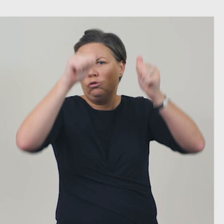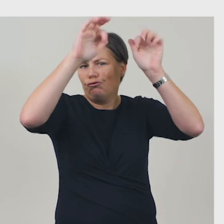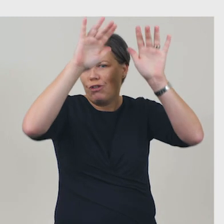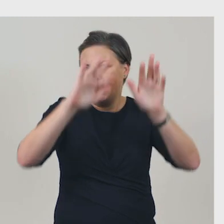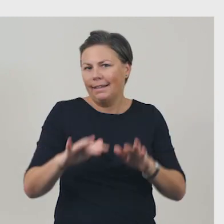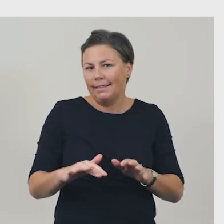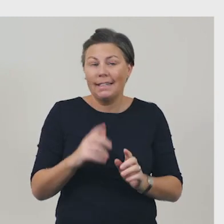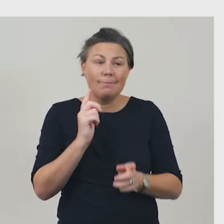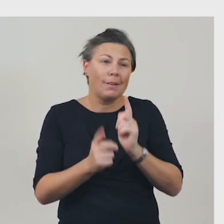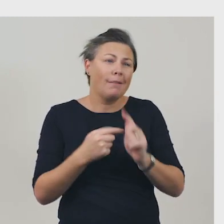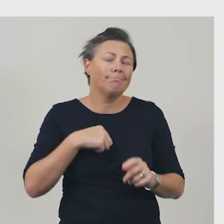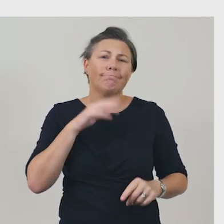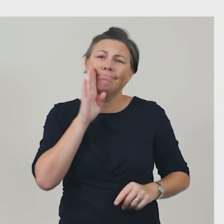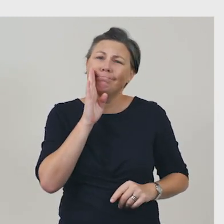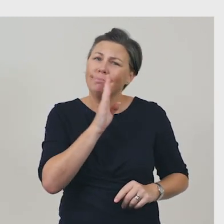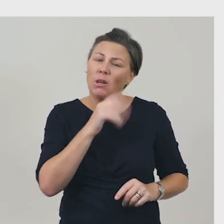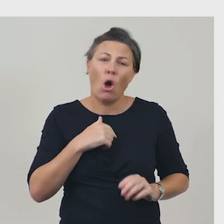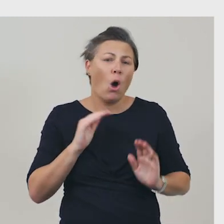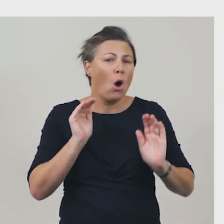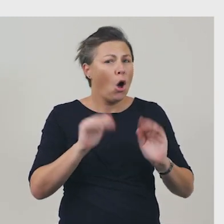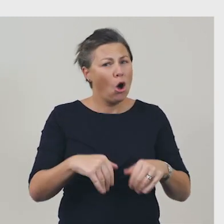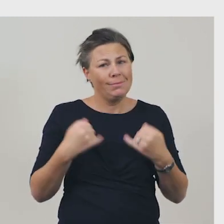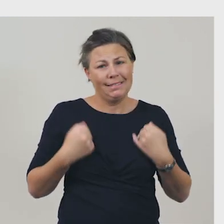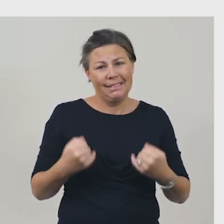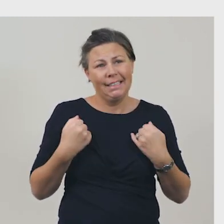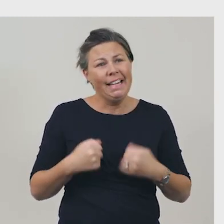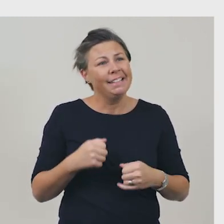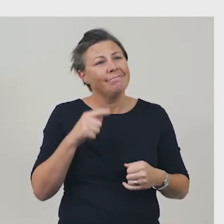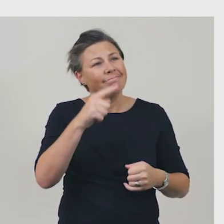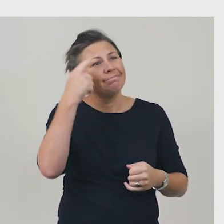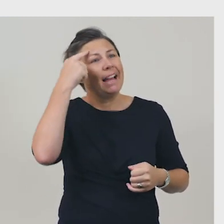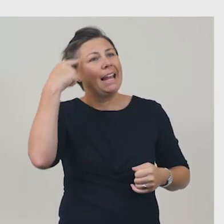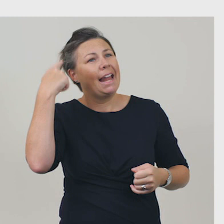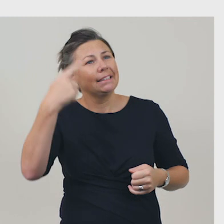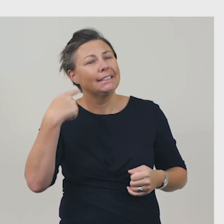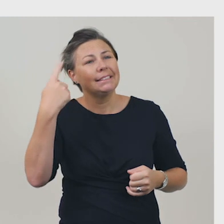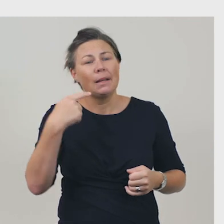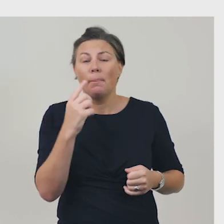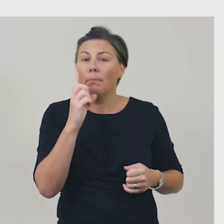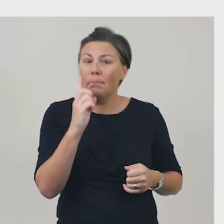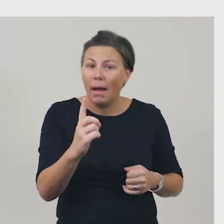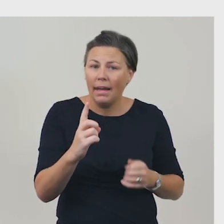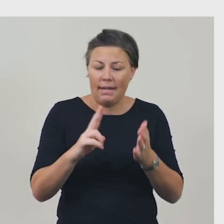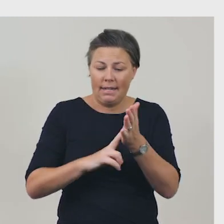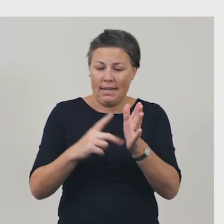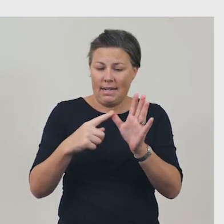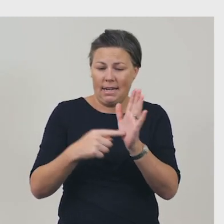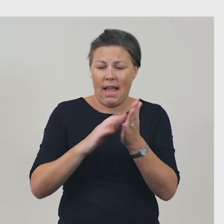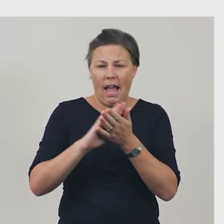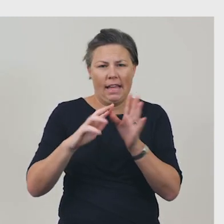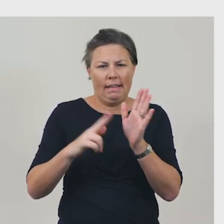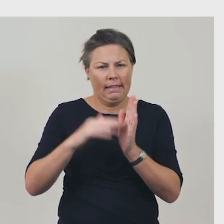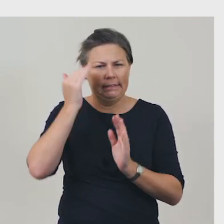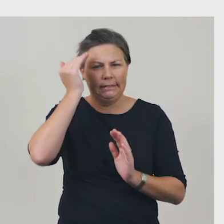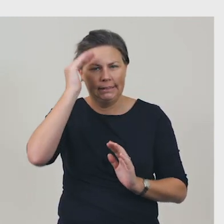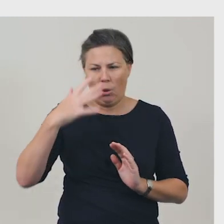for London, but Nathan is determined to make a go at this dairy farm. Nathan bought me a gleaming new refrigerator during this last